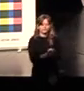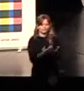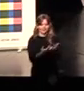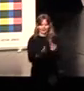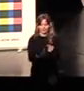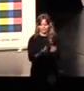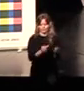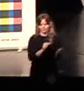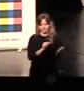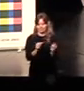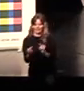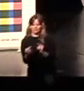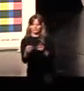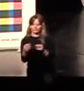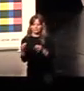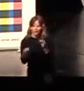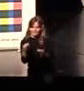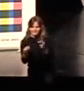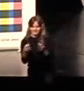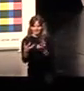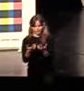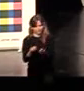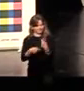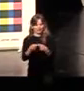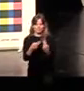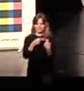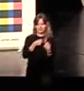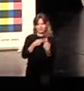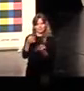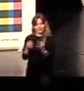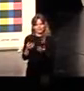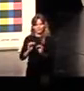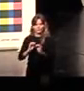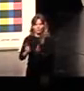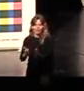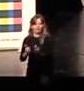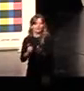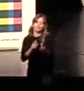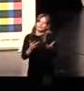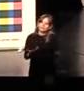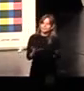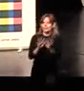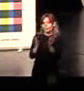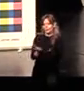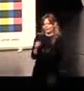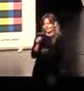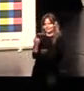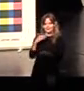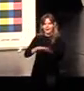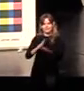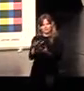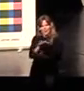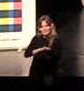politics and how they used wel zo the world today has become even more complex en dit was in een uiting